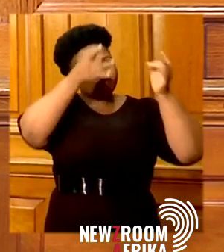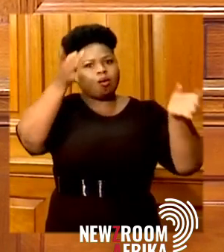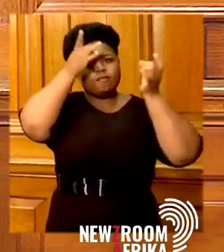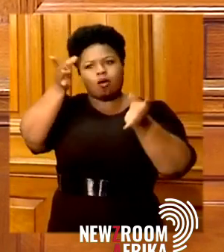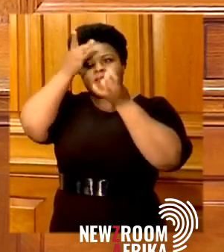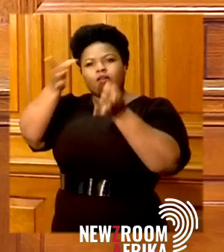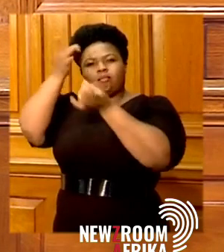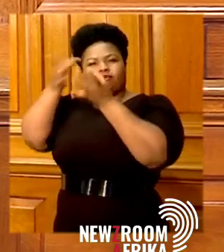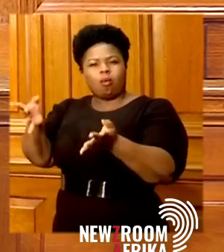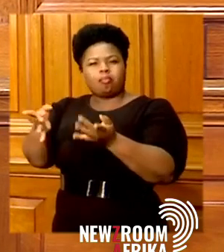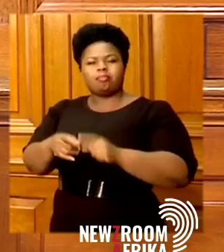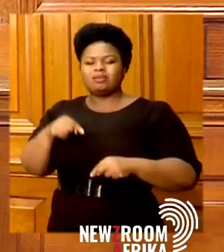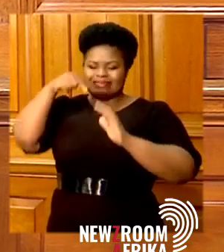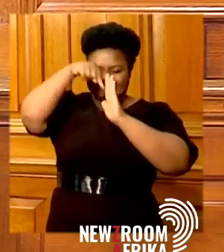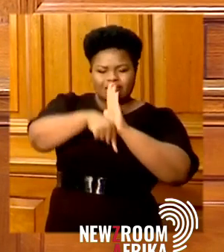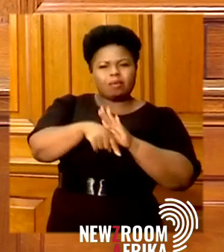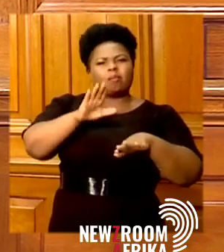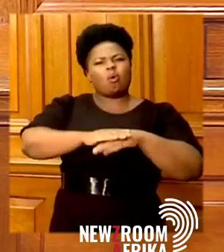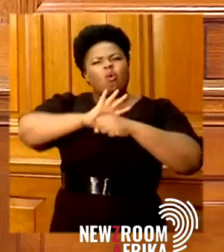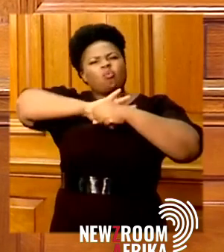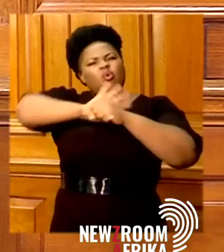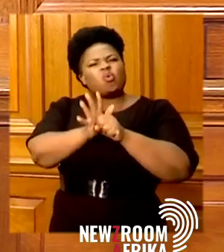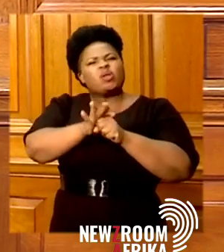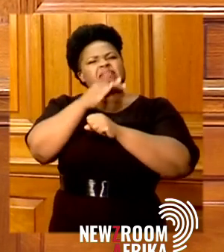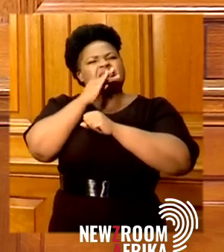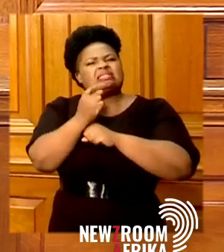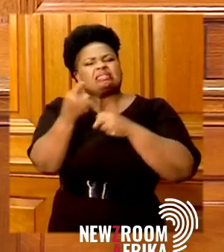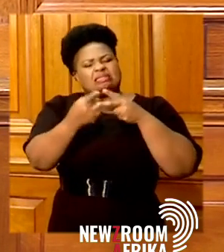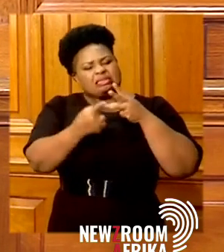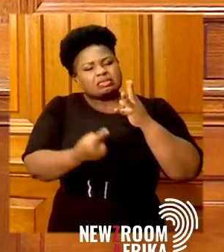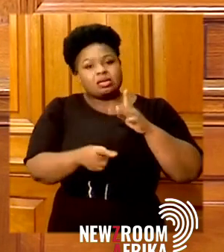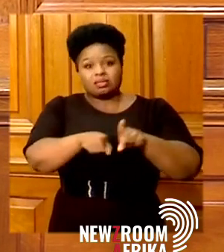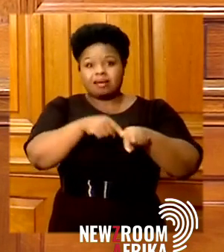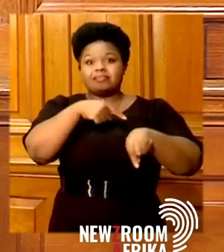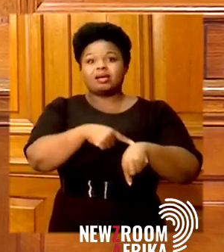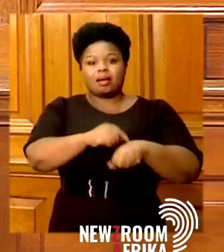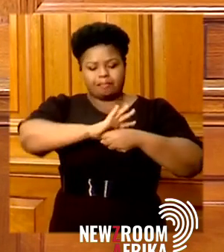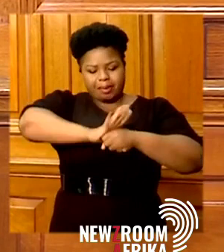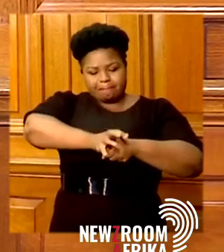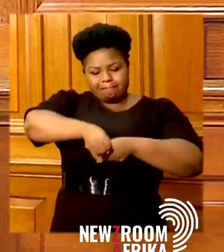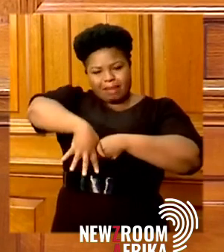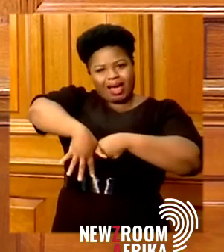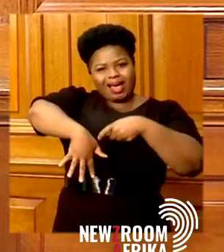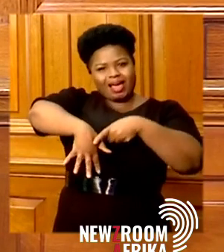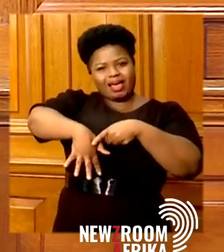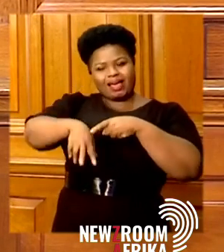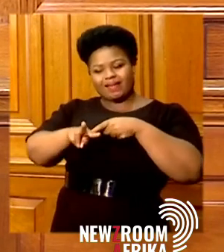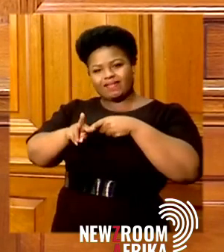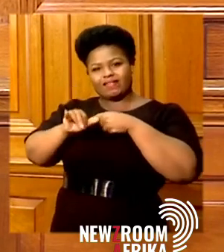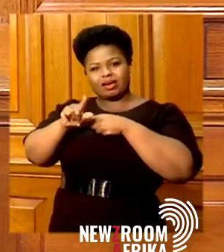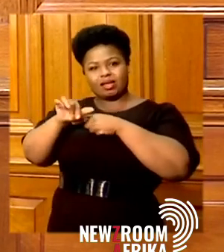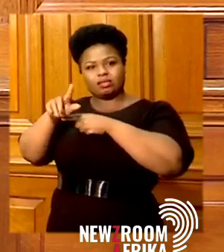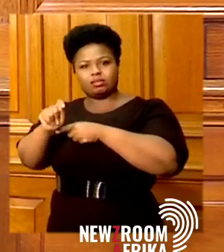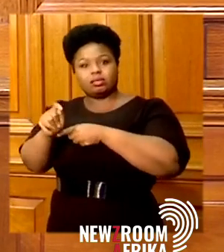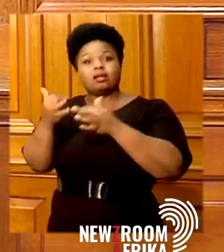about the disease, including on the emergence of new variants. And in this regard, our scientists,